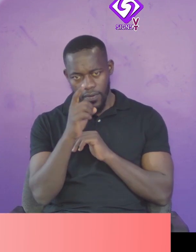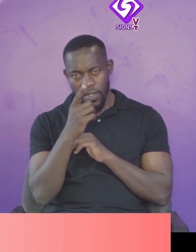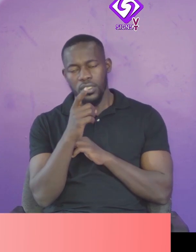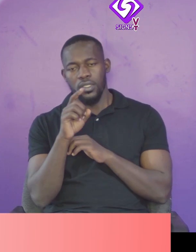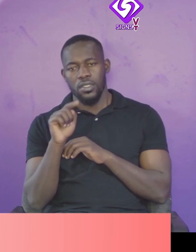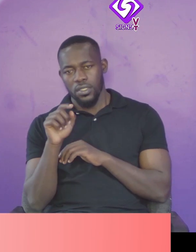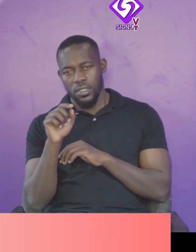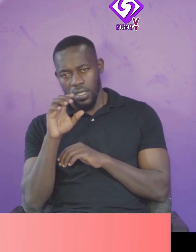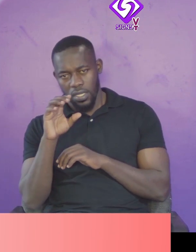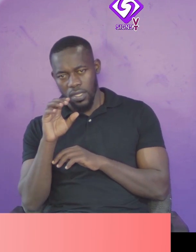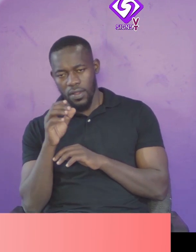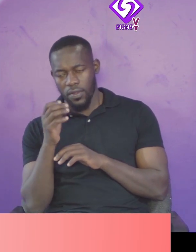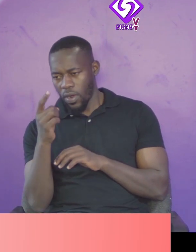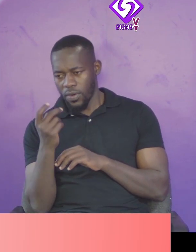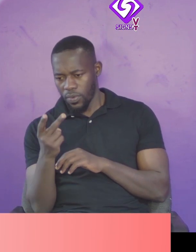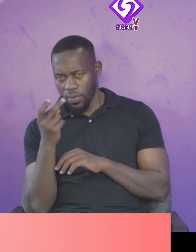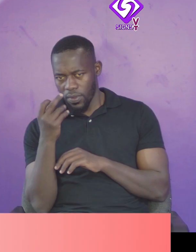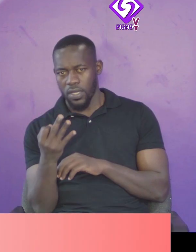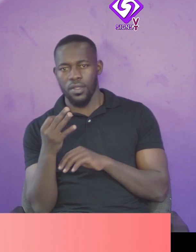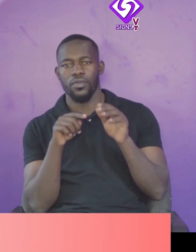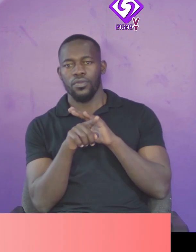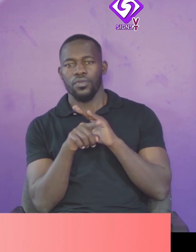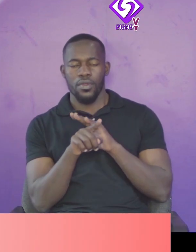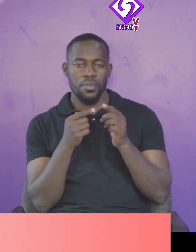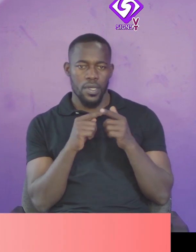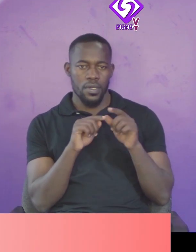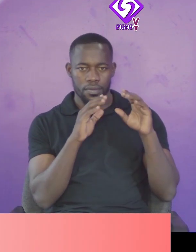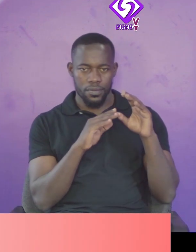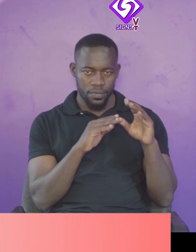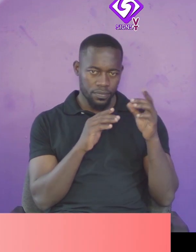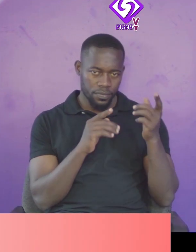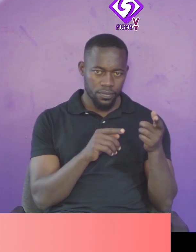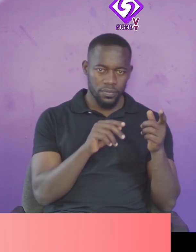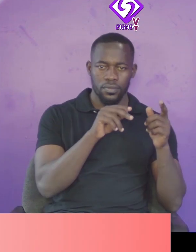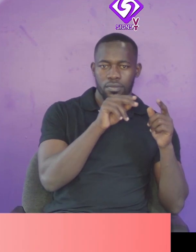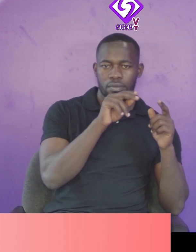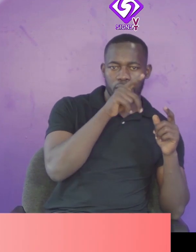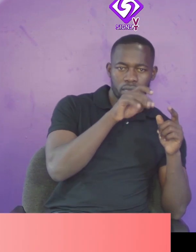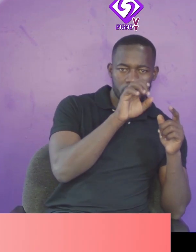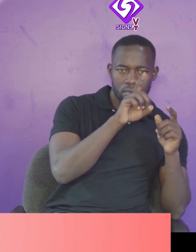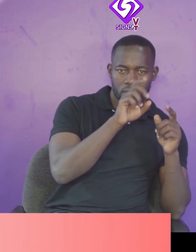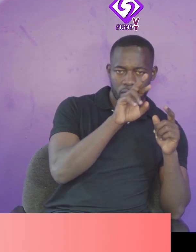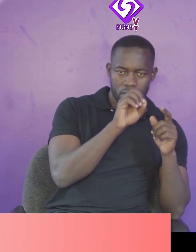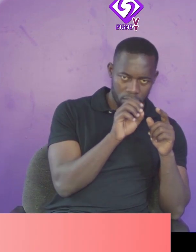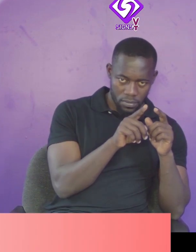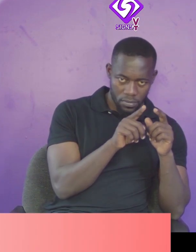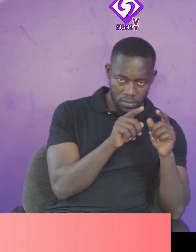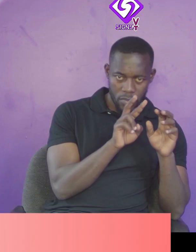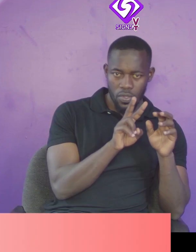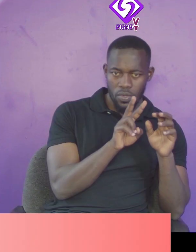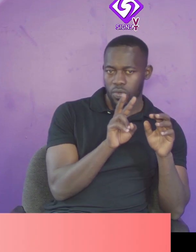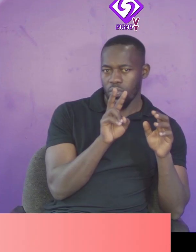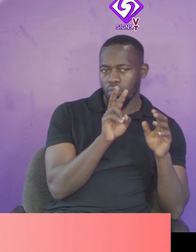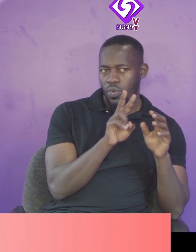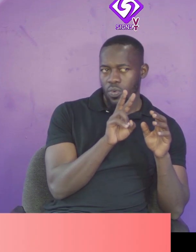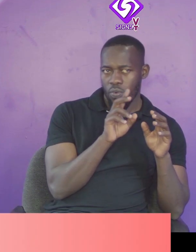and Calvert-Lewin the third. On the side of Chelsea, Pedro Neto scored in the 50 minutes, and it was 2-1.